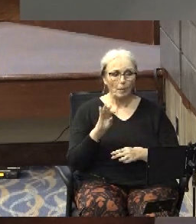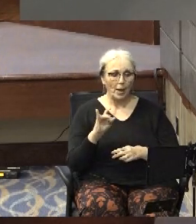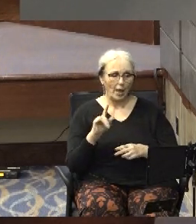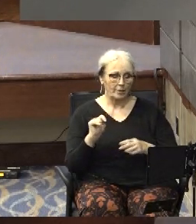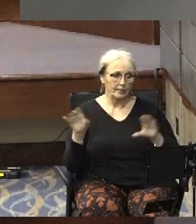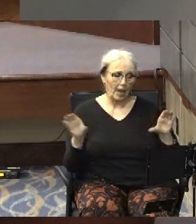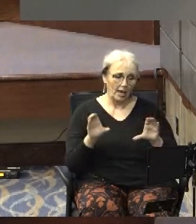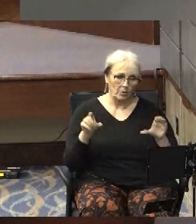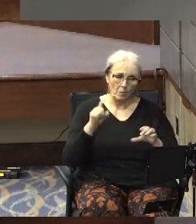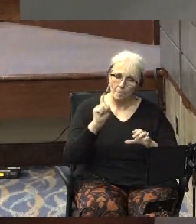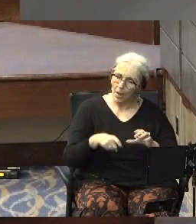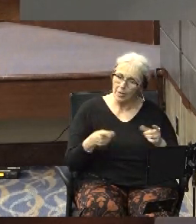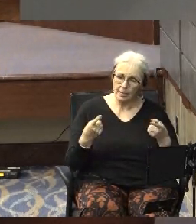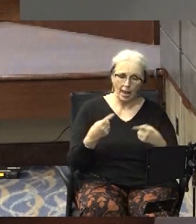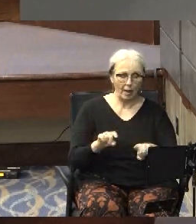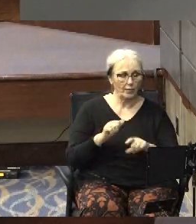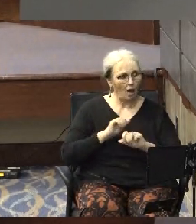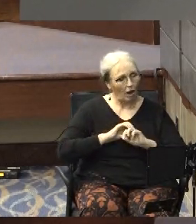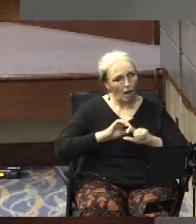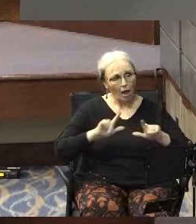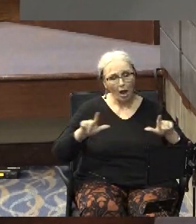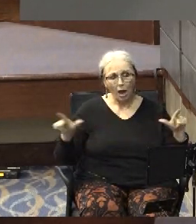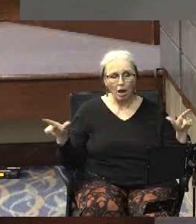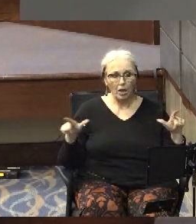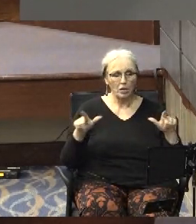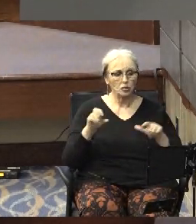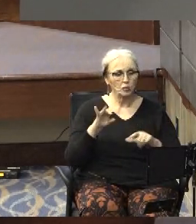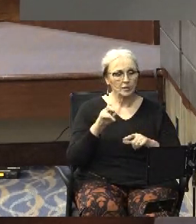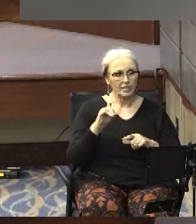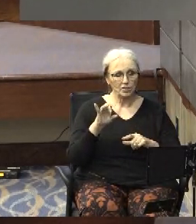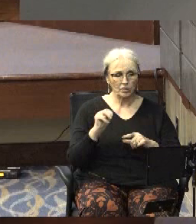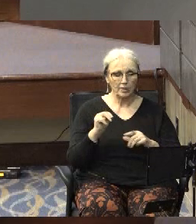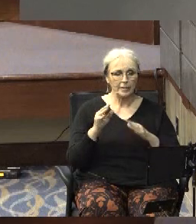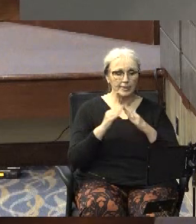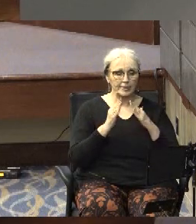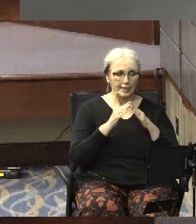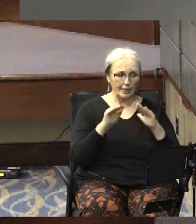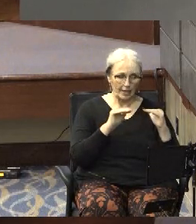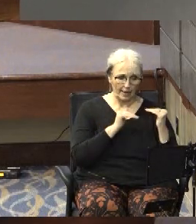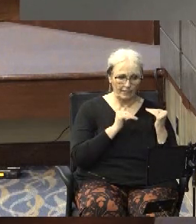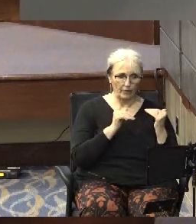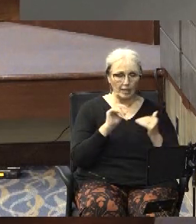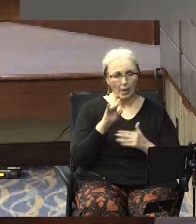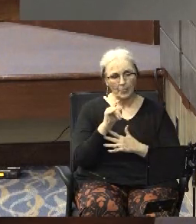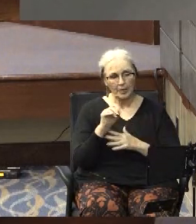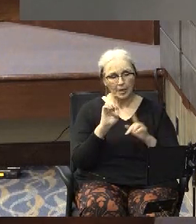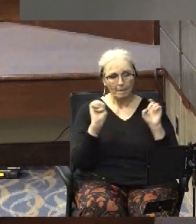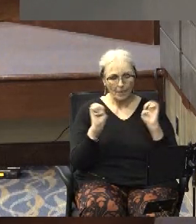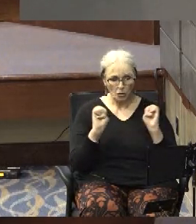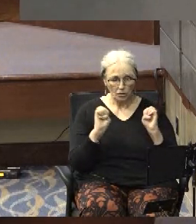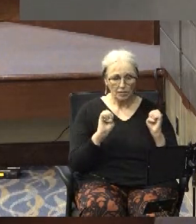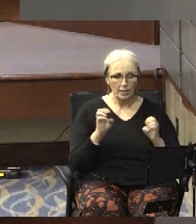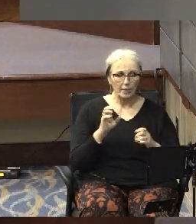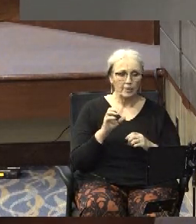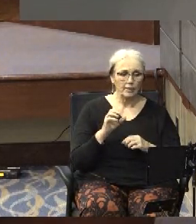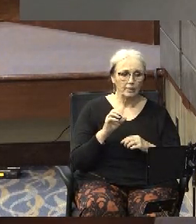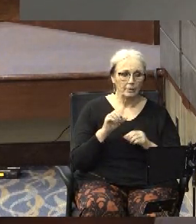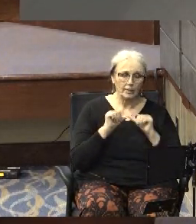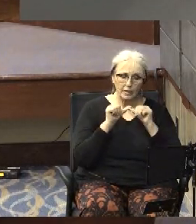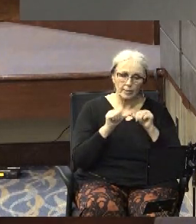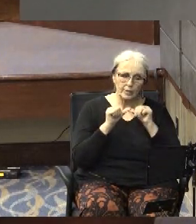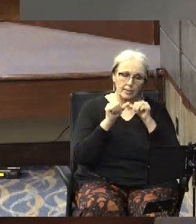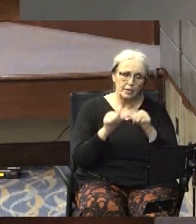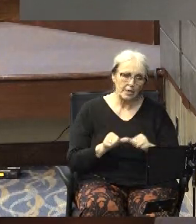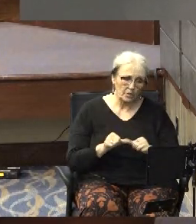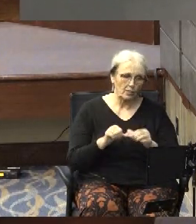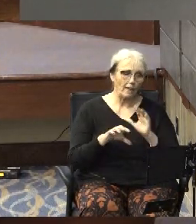happen in all jurisdictions, including at the city level. In a climate emergency, rather than find continuing